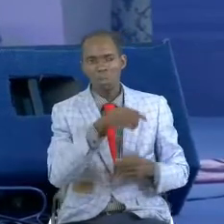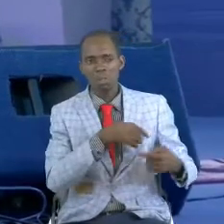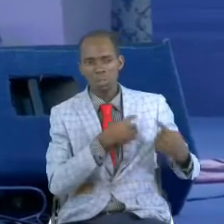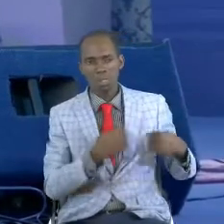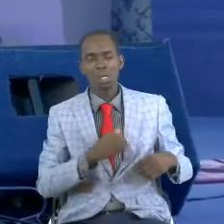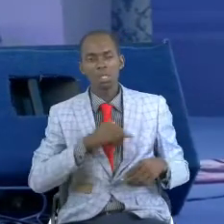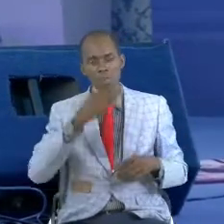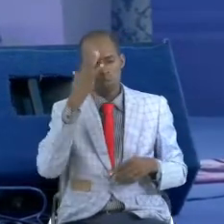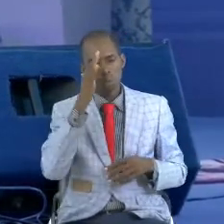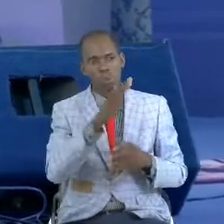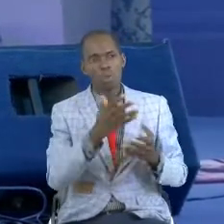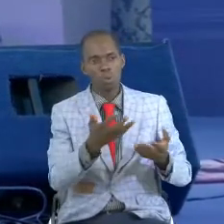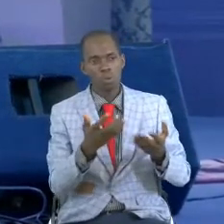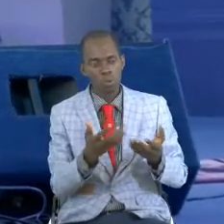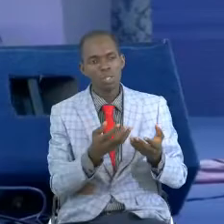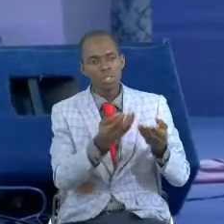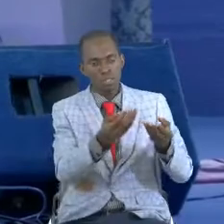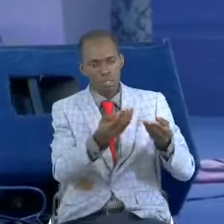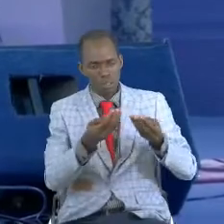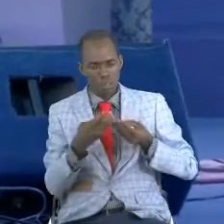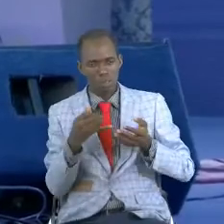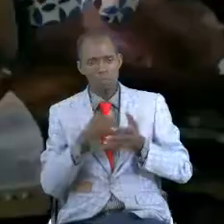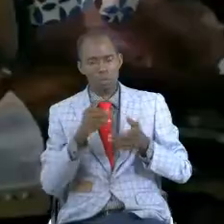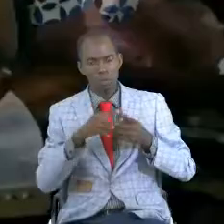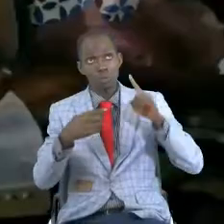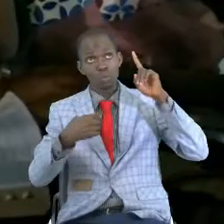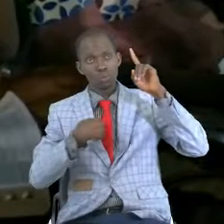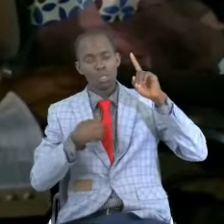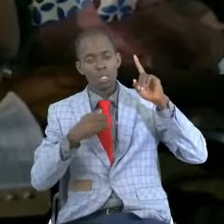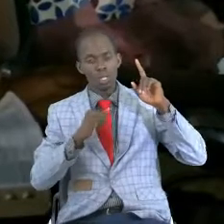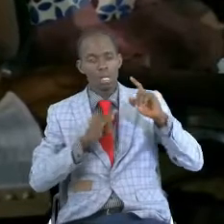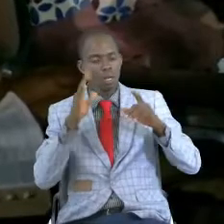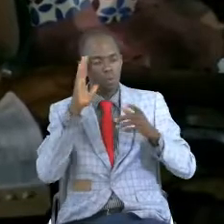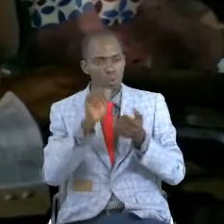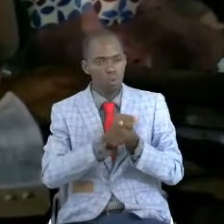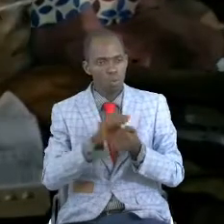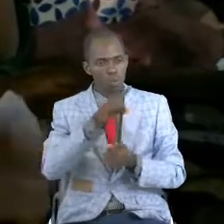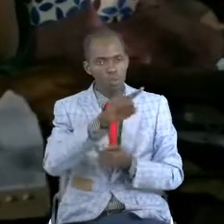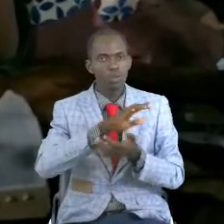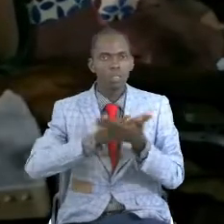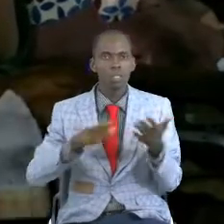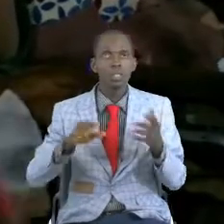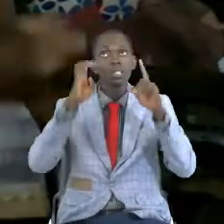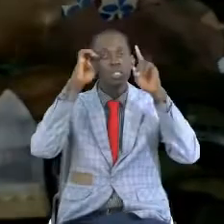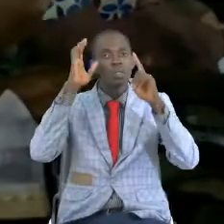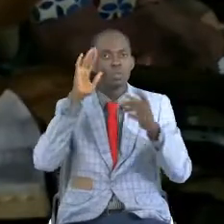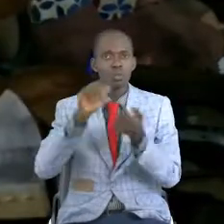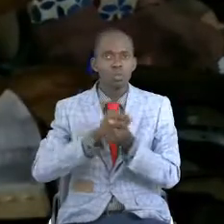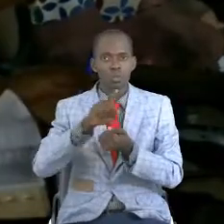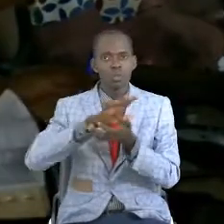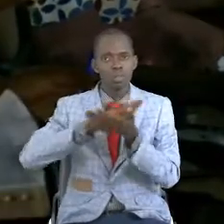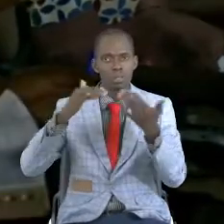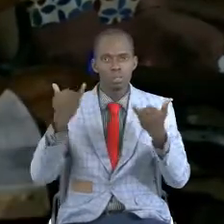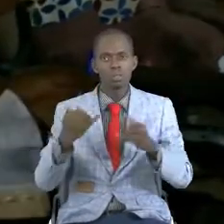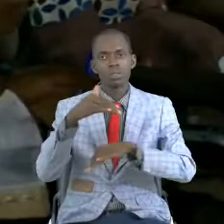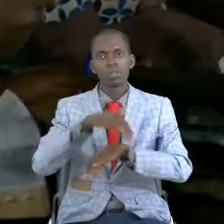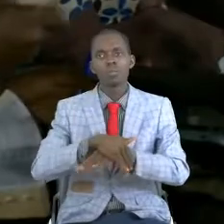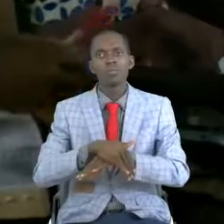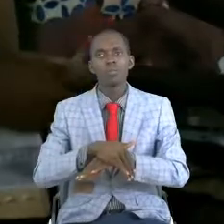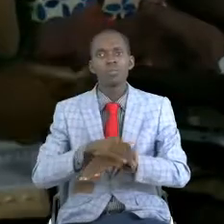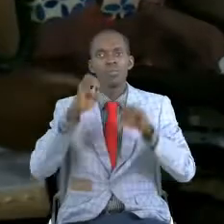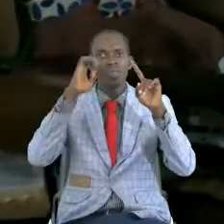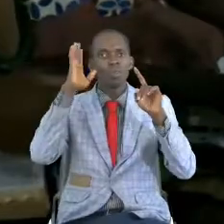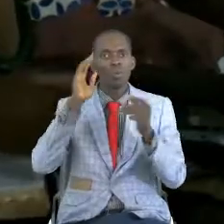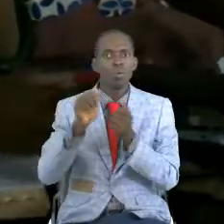my hand tonight. I'll wash you clean. He'll wash you clean tonight. I said he'll wash you